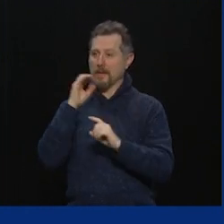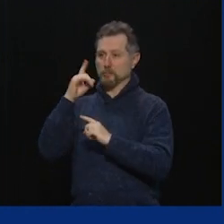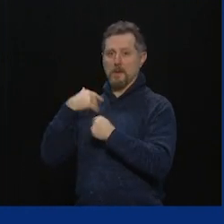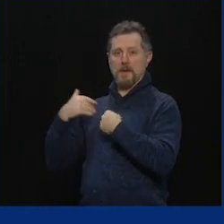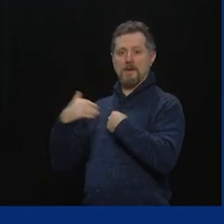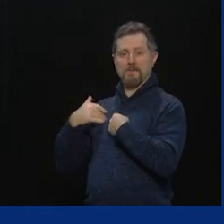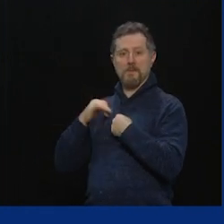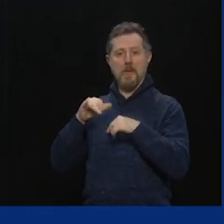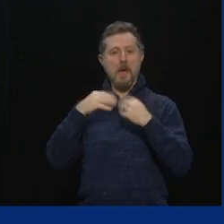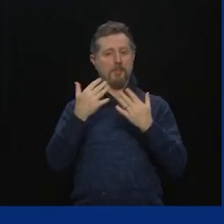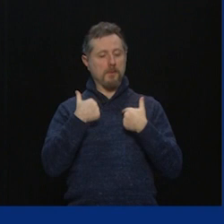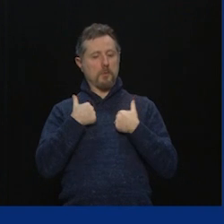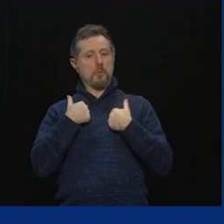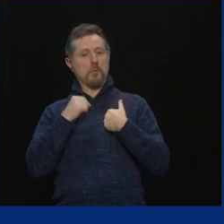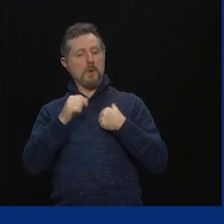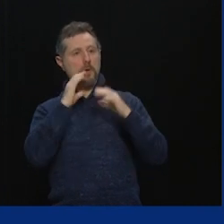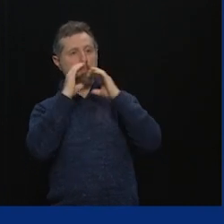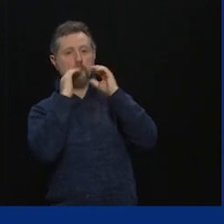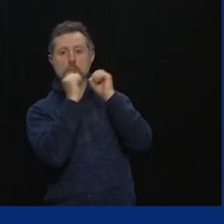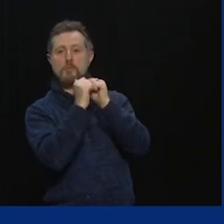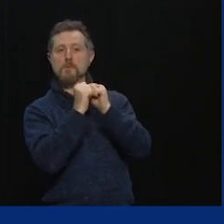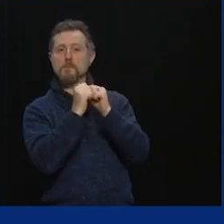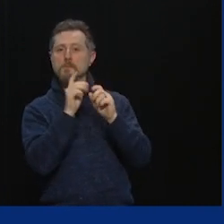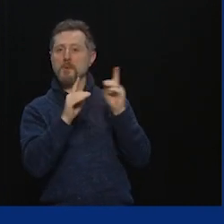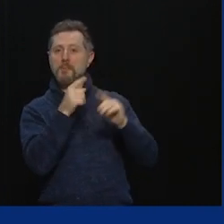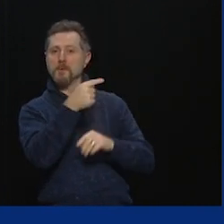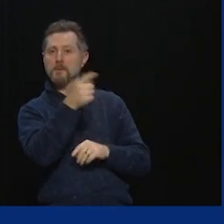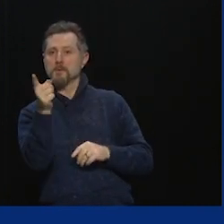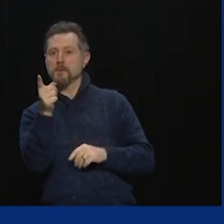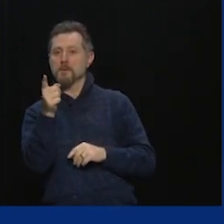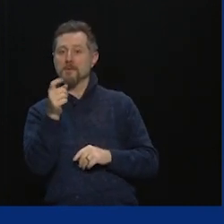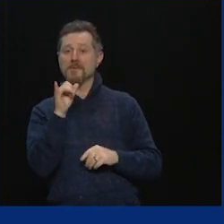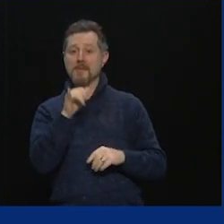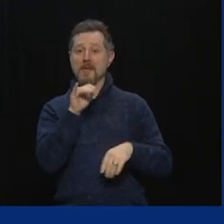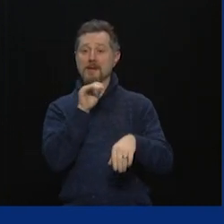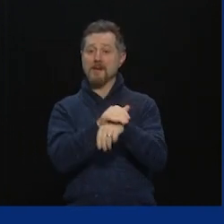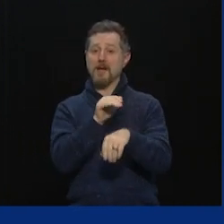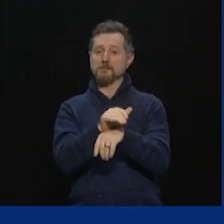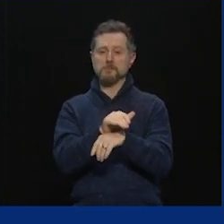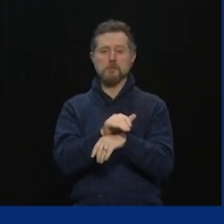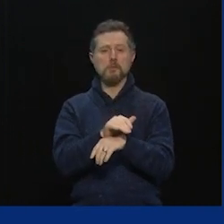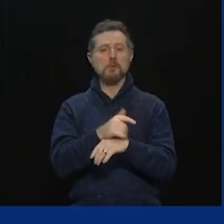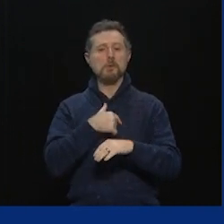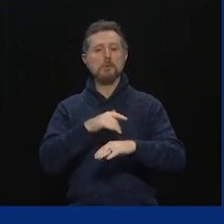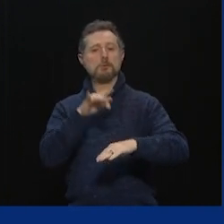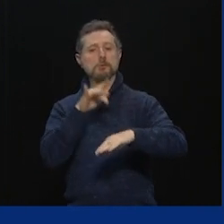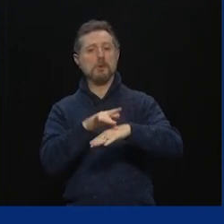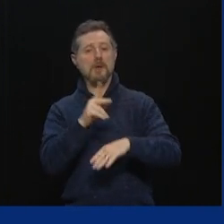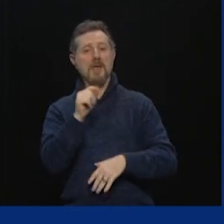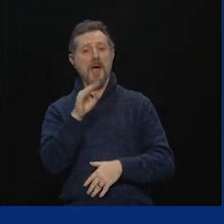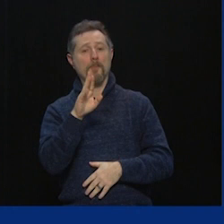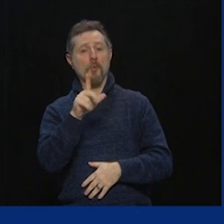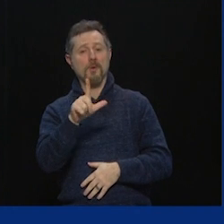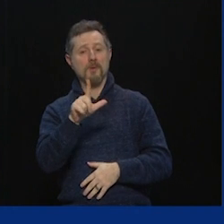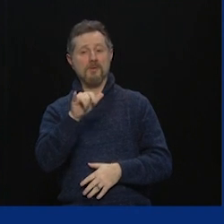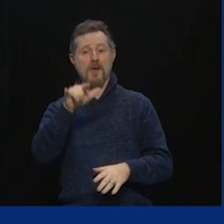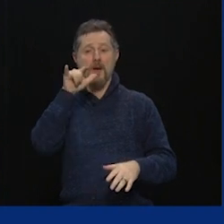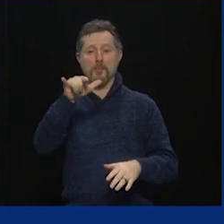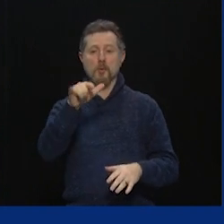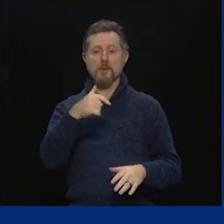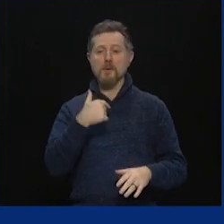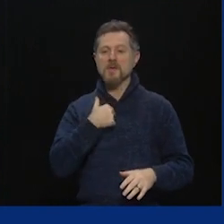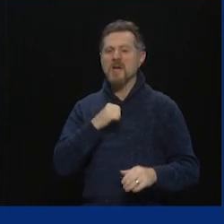to communicate with people, because the night that I entered the Kabul airport, I didn't have anything with me but